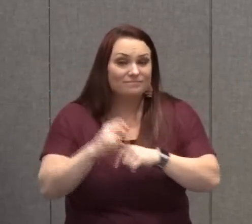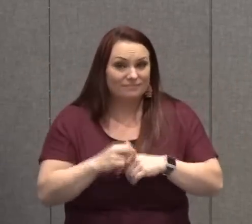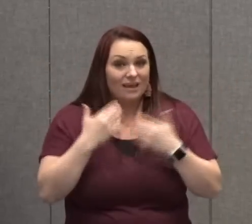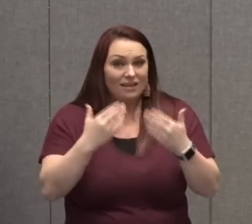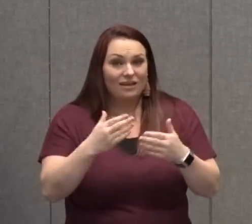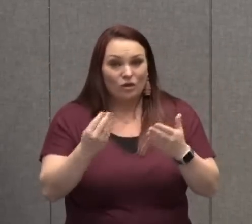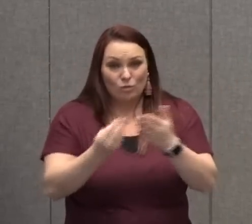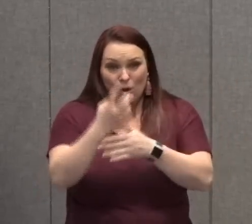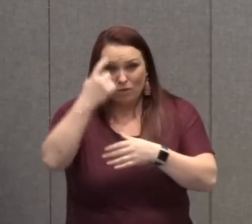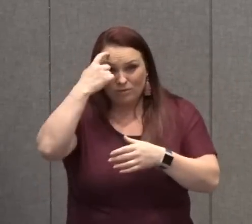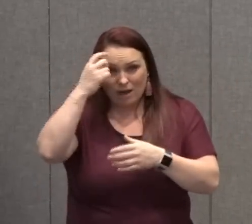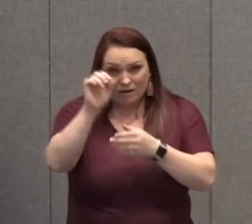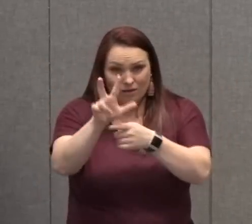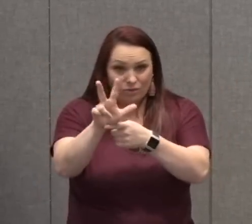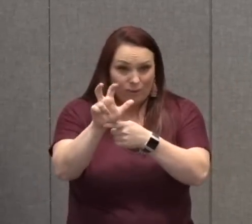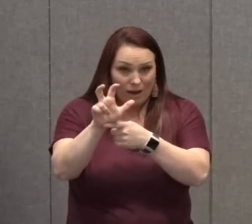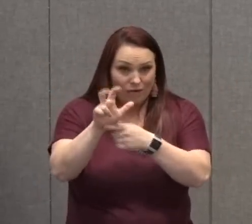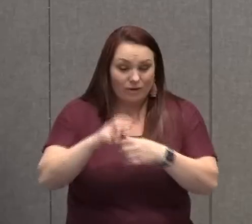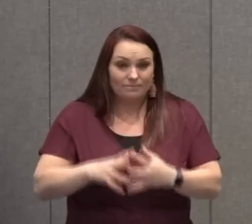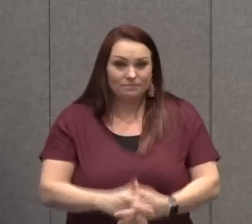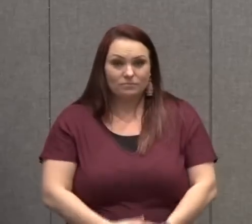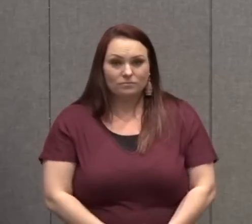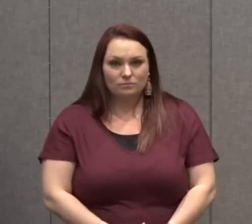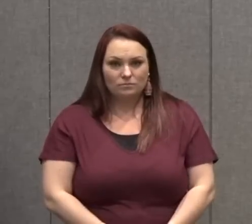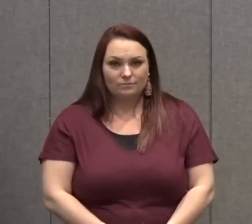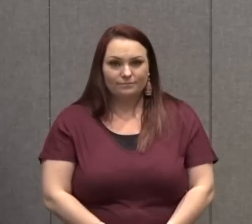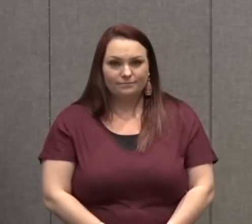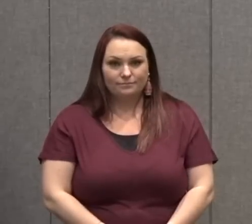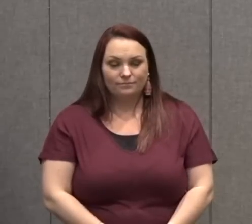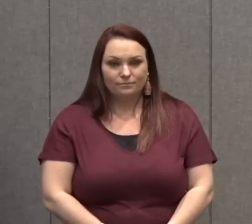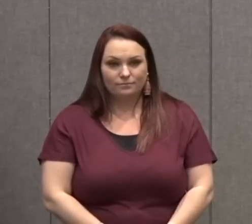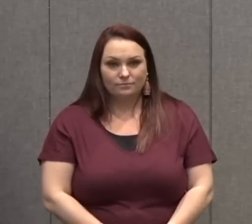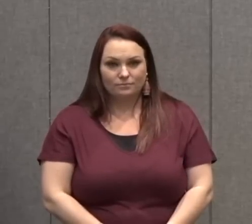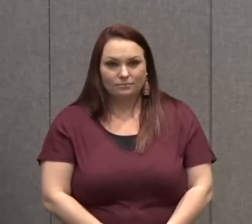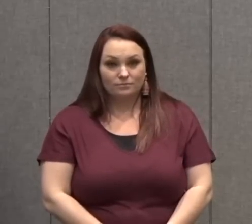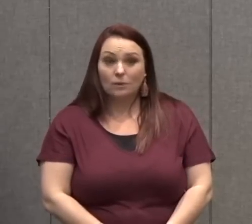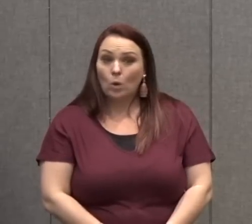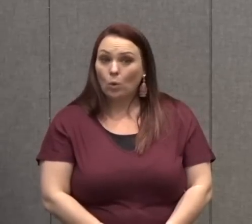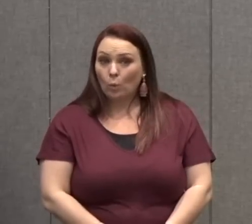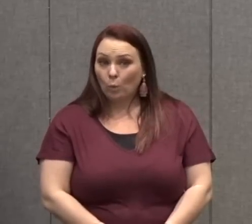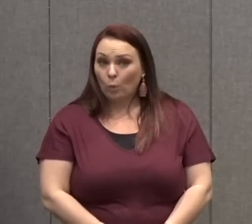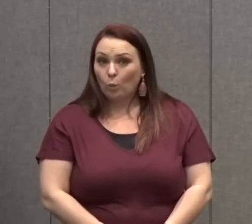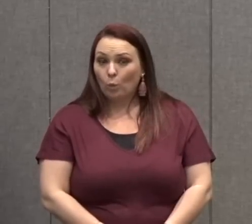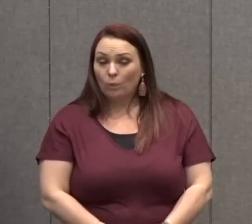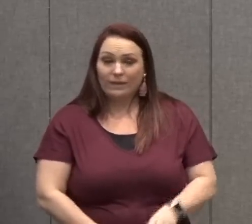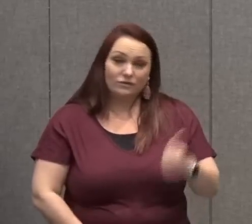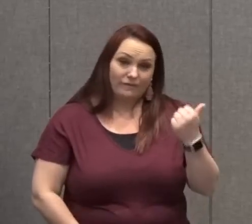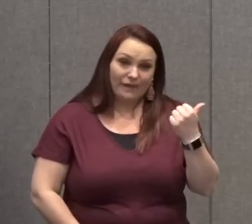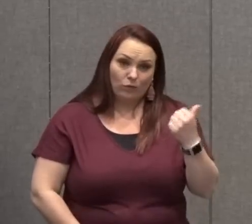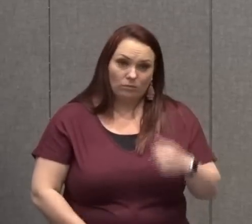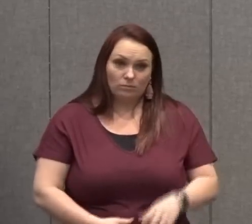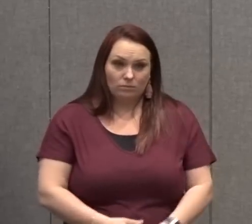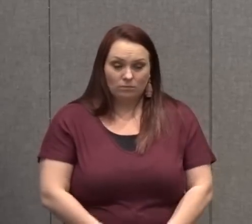300 okay growth mindset growth mindset oh yeah that's over here